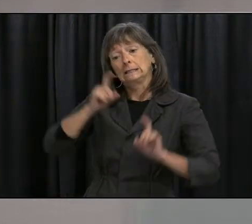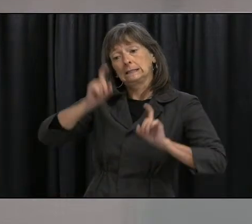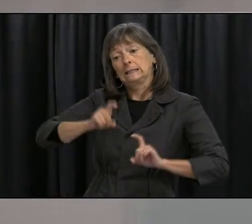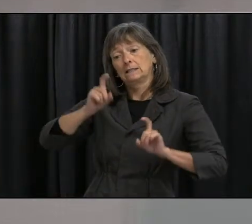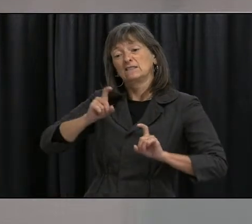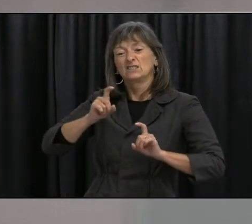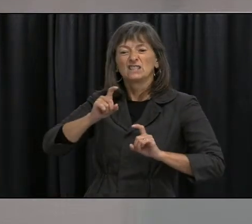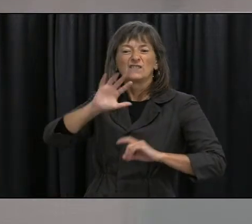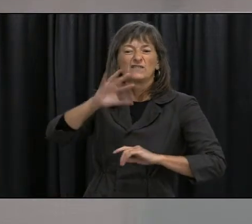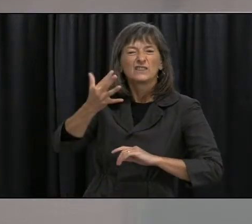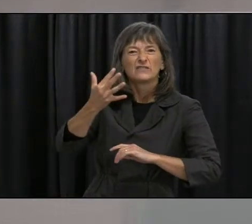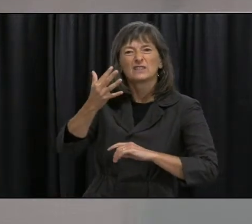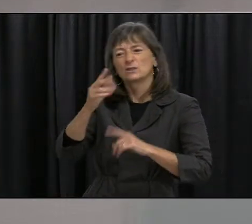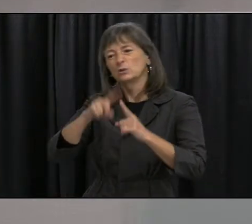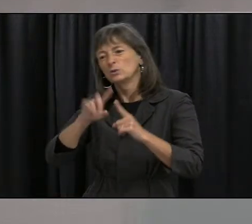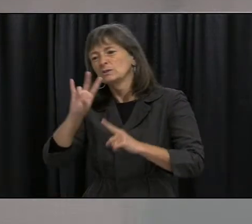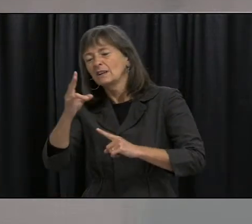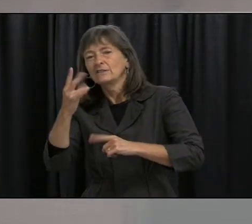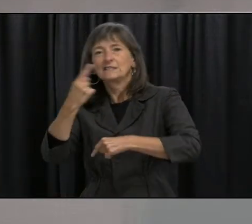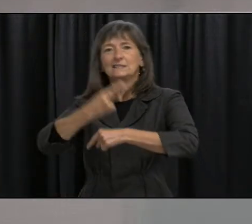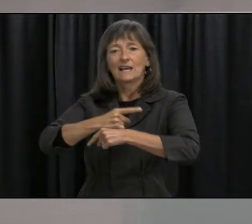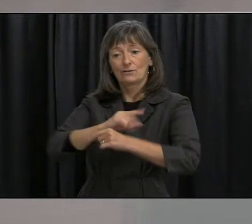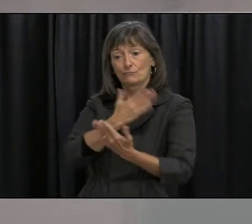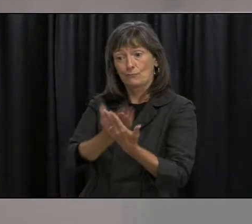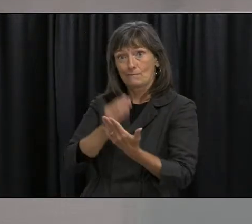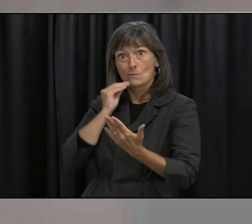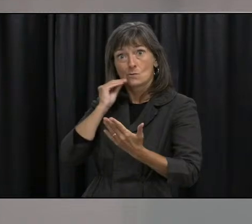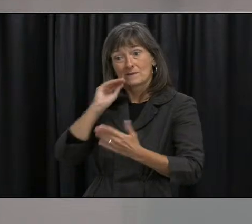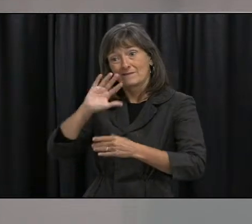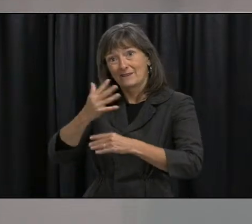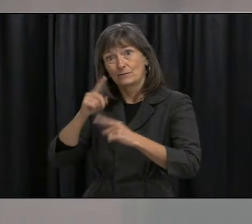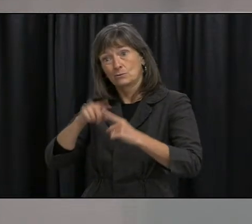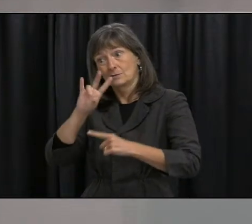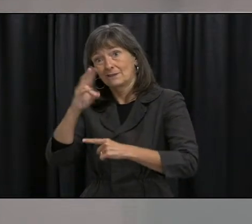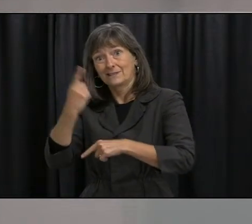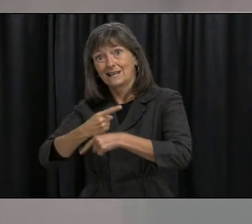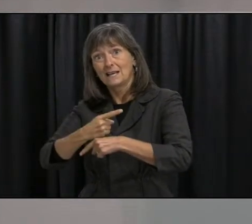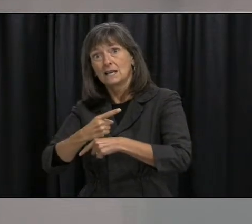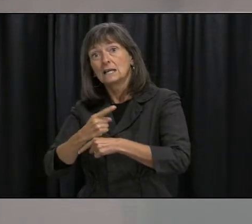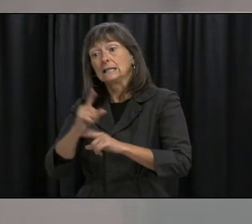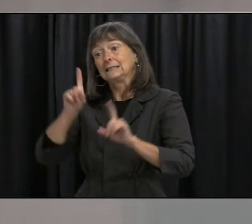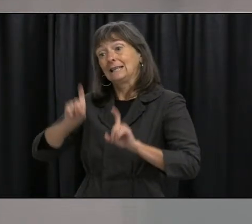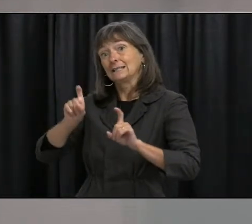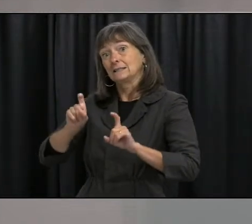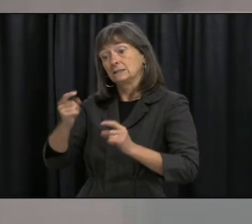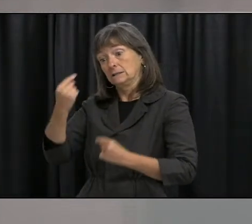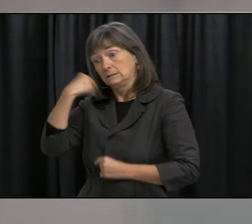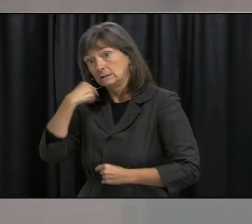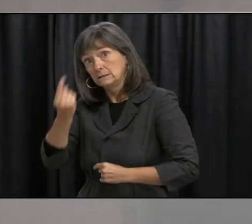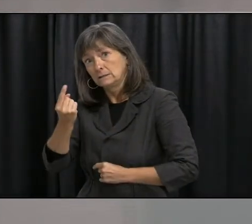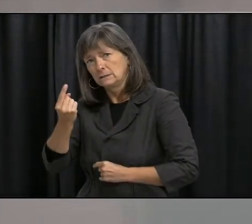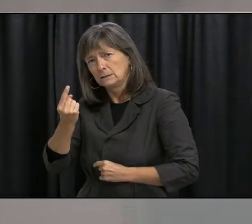this process you're adopting different from what's happening in PEI?